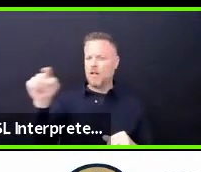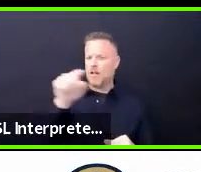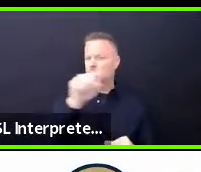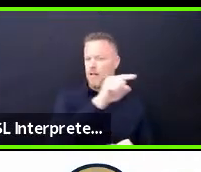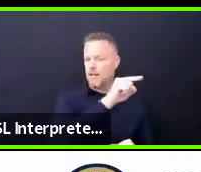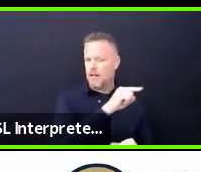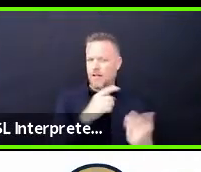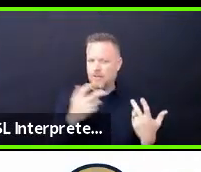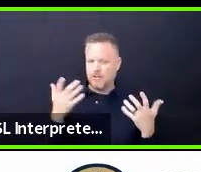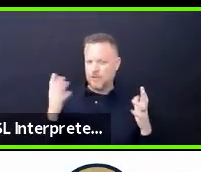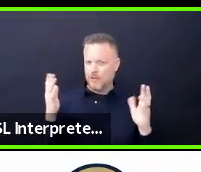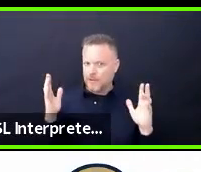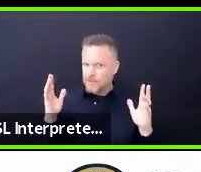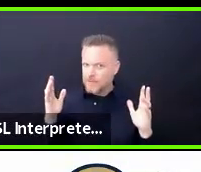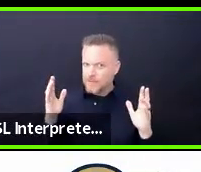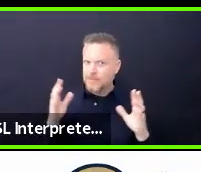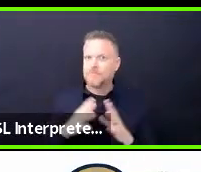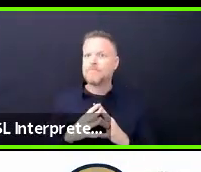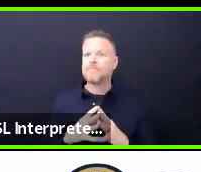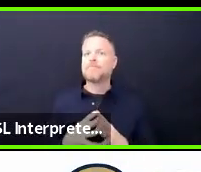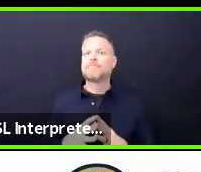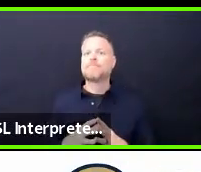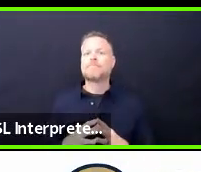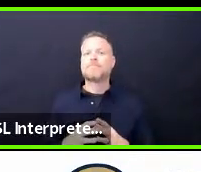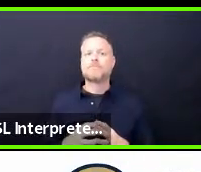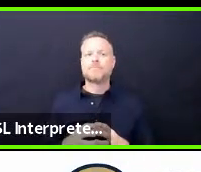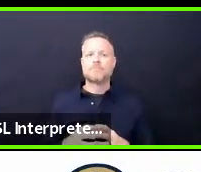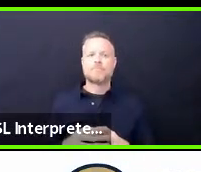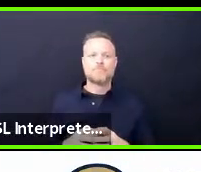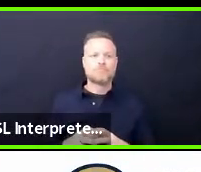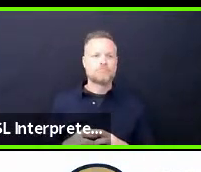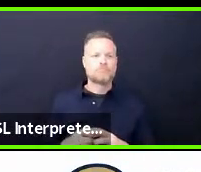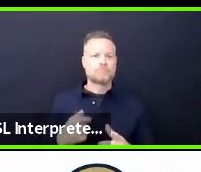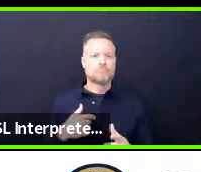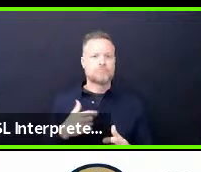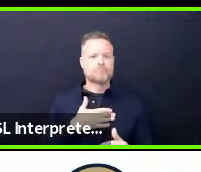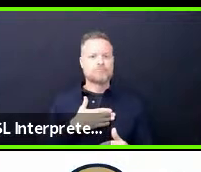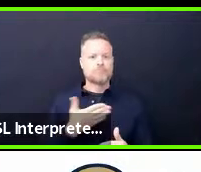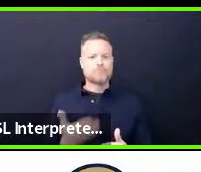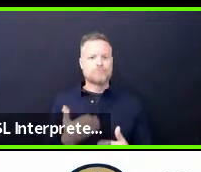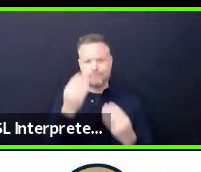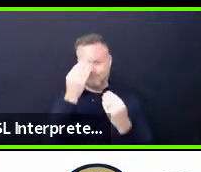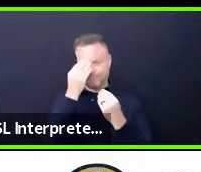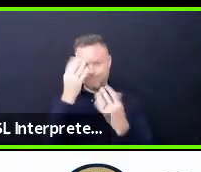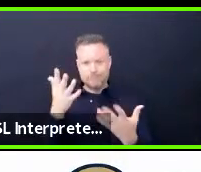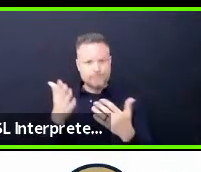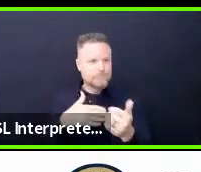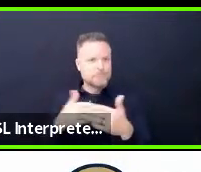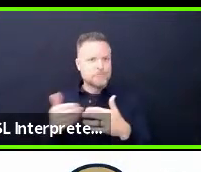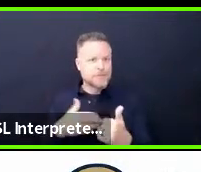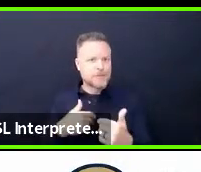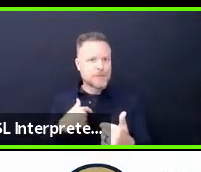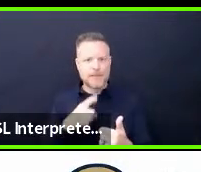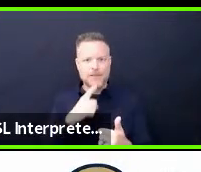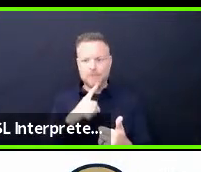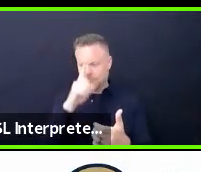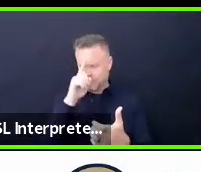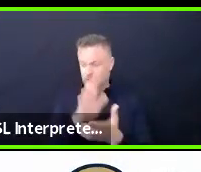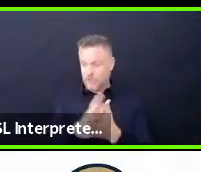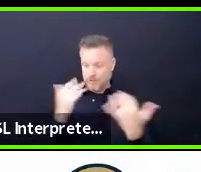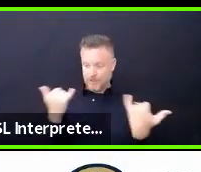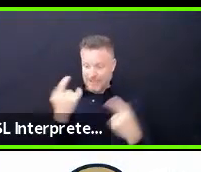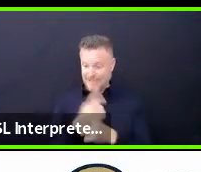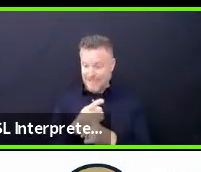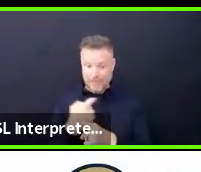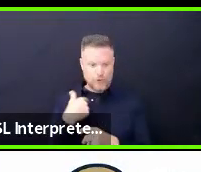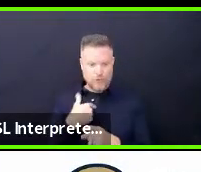so, and I'm not afraid to say what I believe. I think we're here together, and